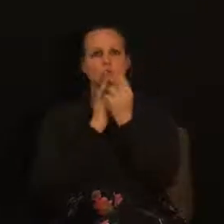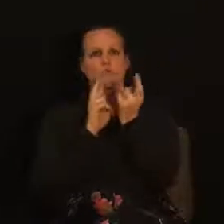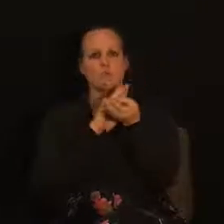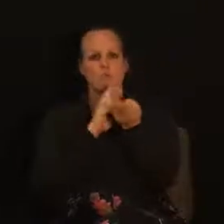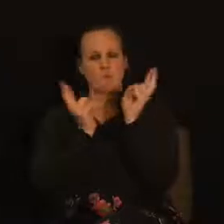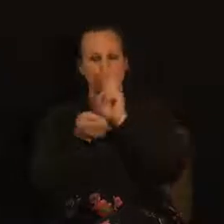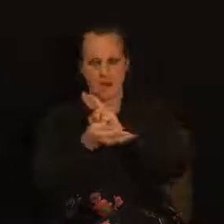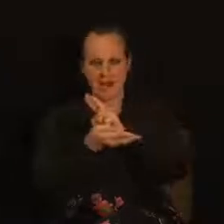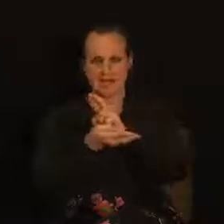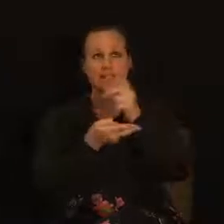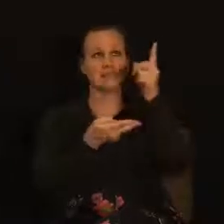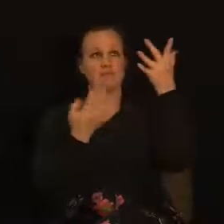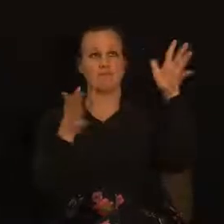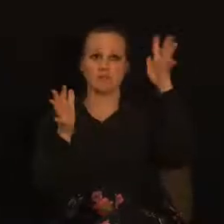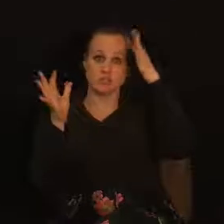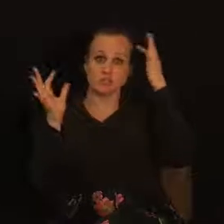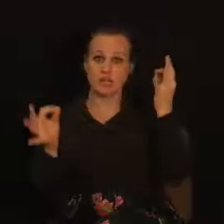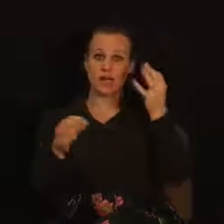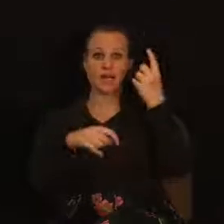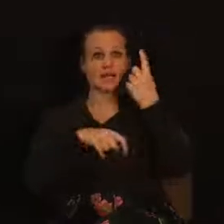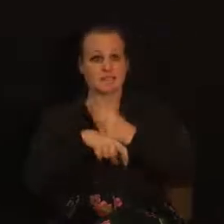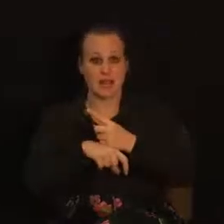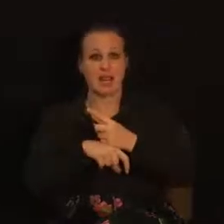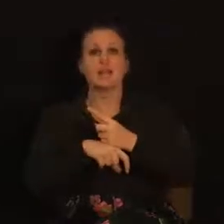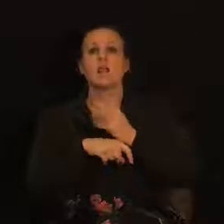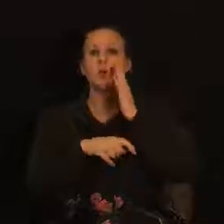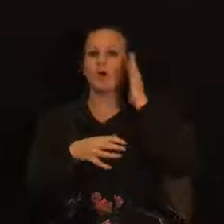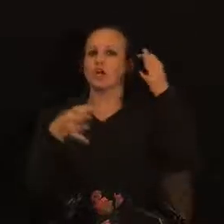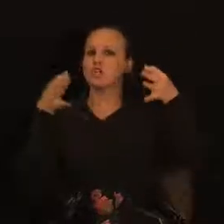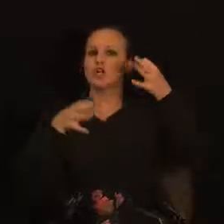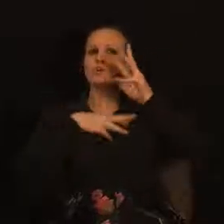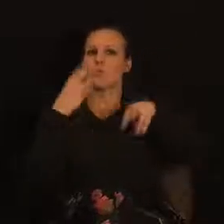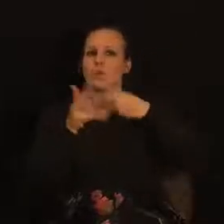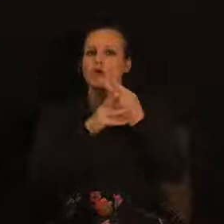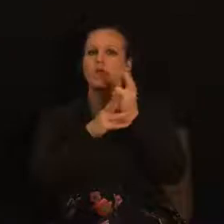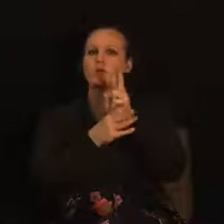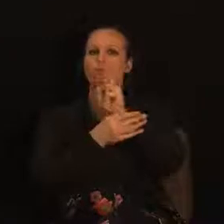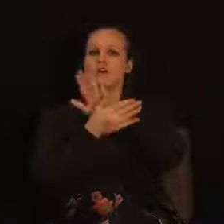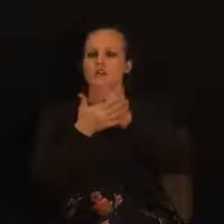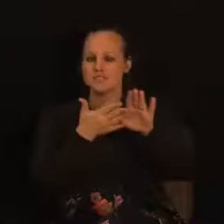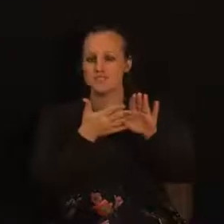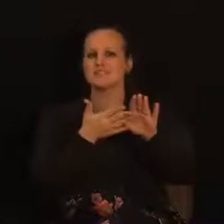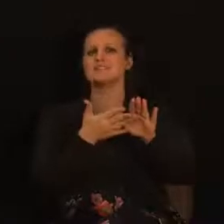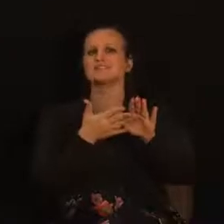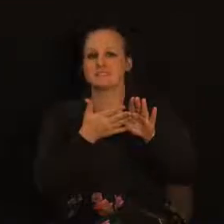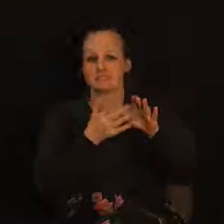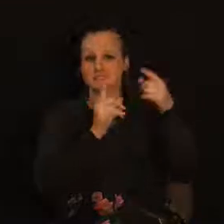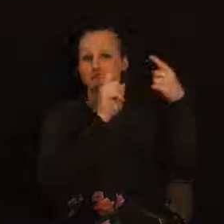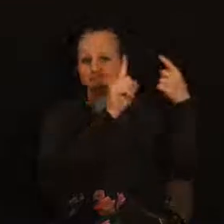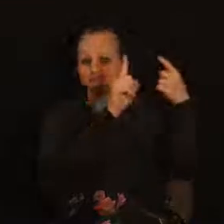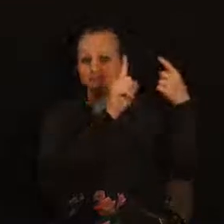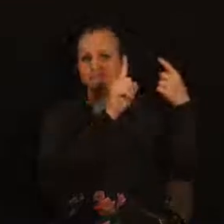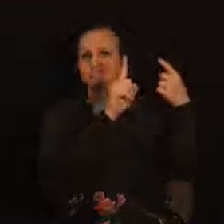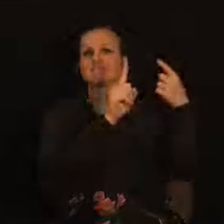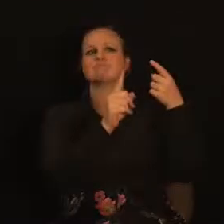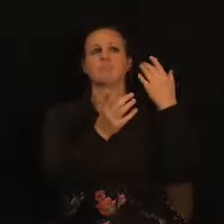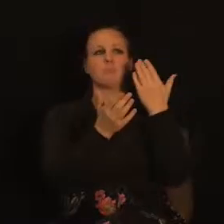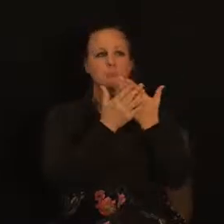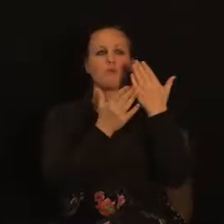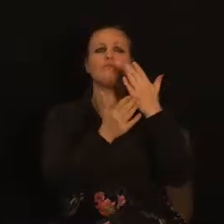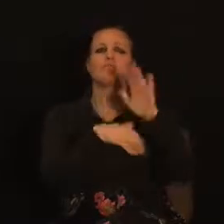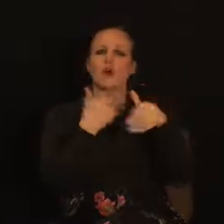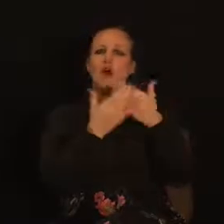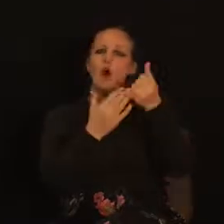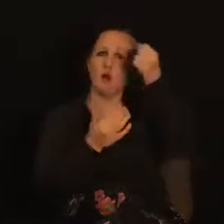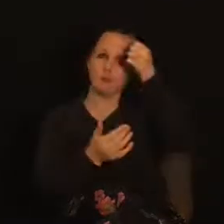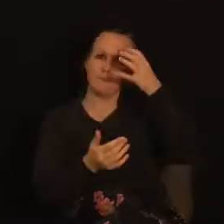in righteousness through a man whom he has appointed, having furnished proof to all men by raising him from the dead.